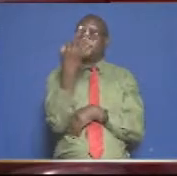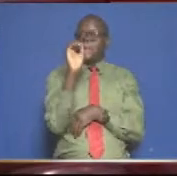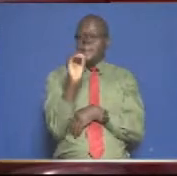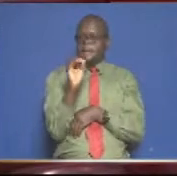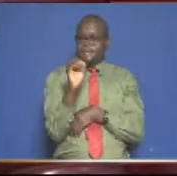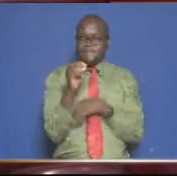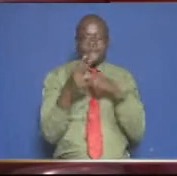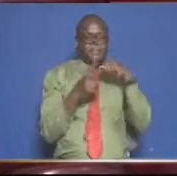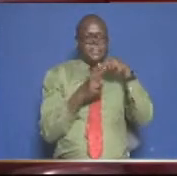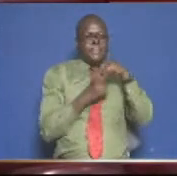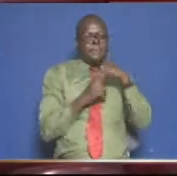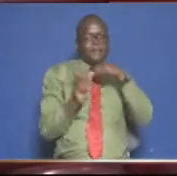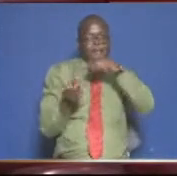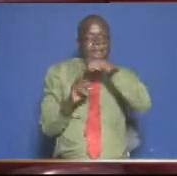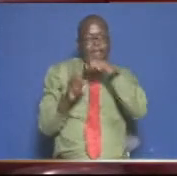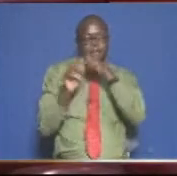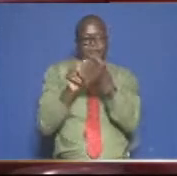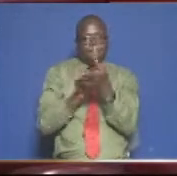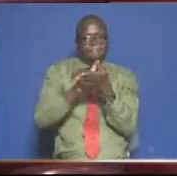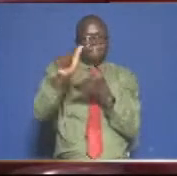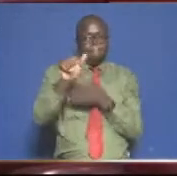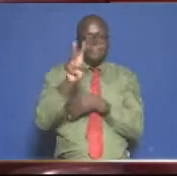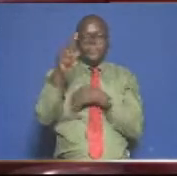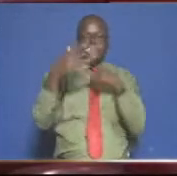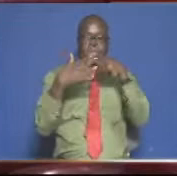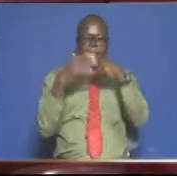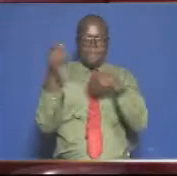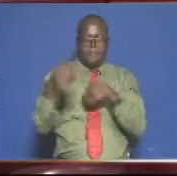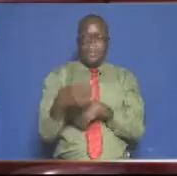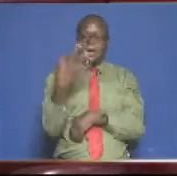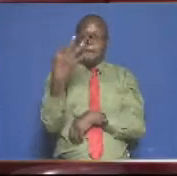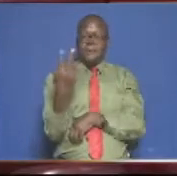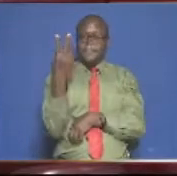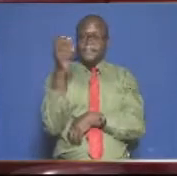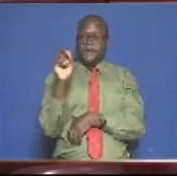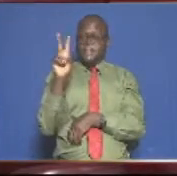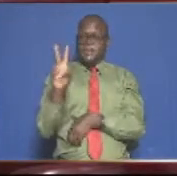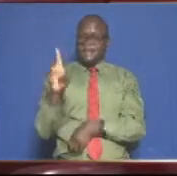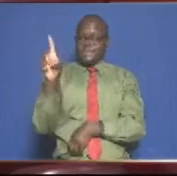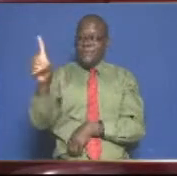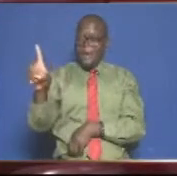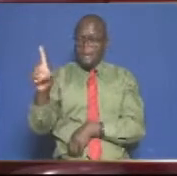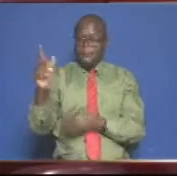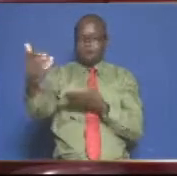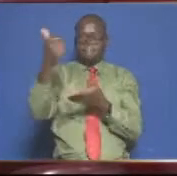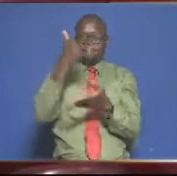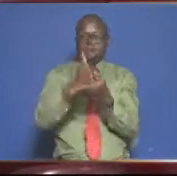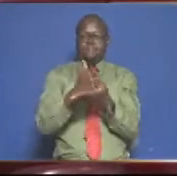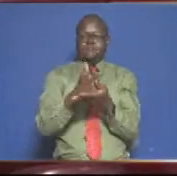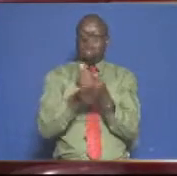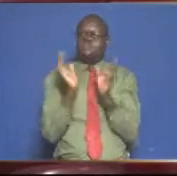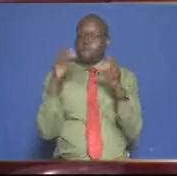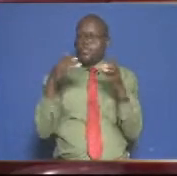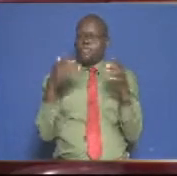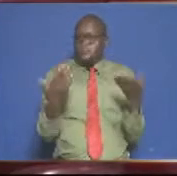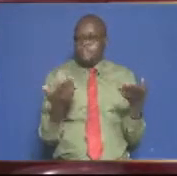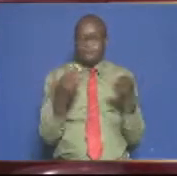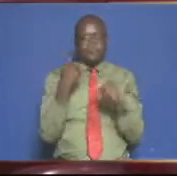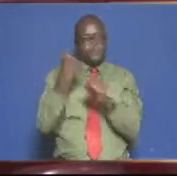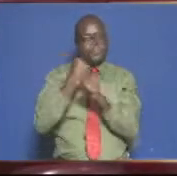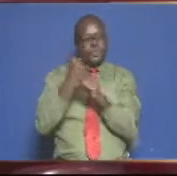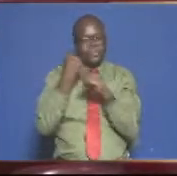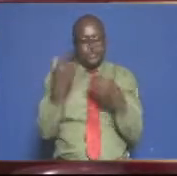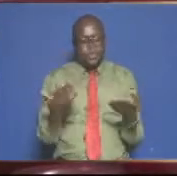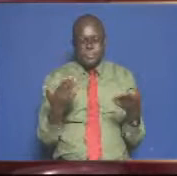3076, published on the 29th March 2021, appointed a task force primarily assigned with